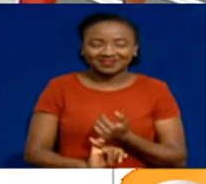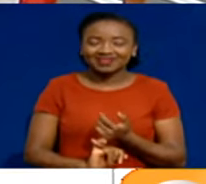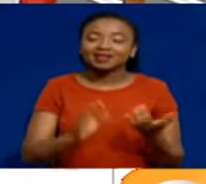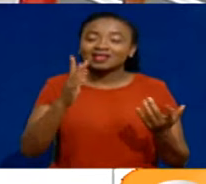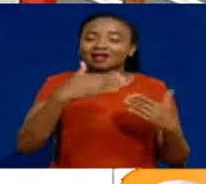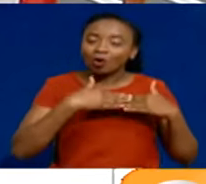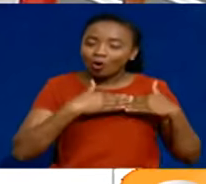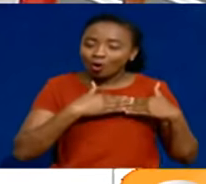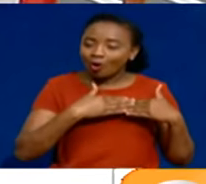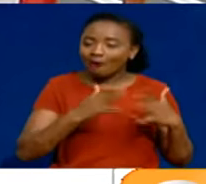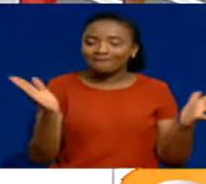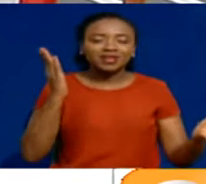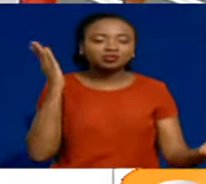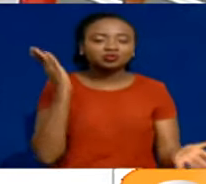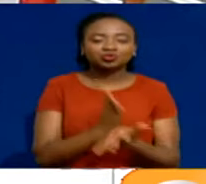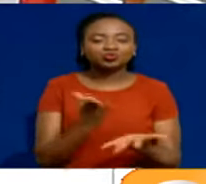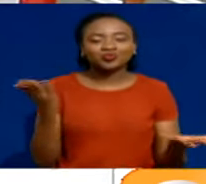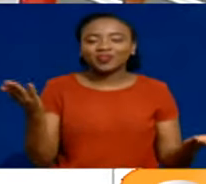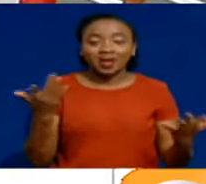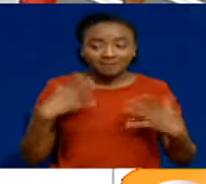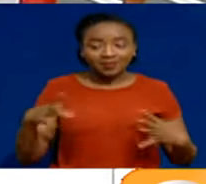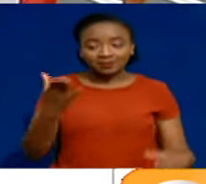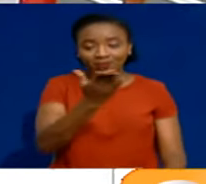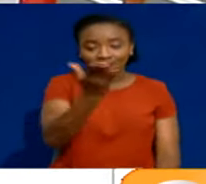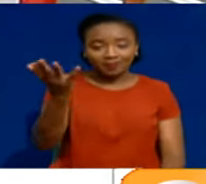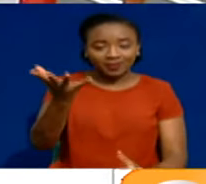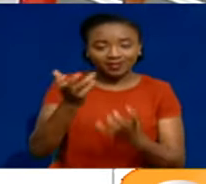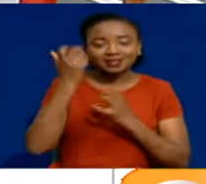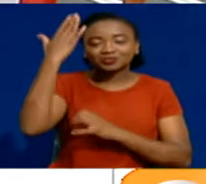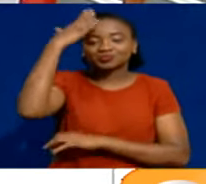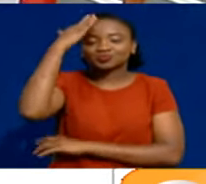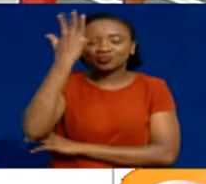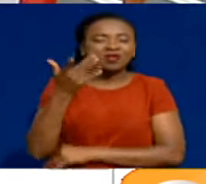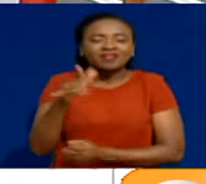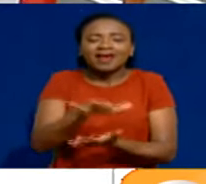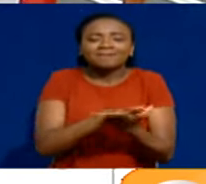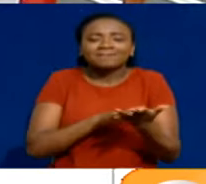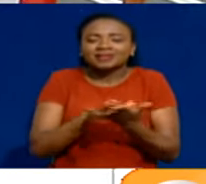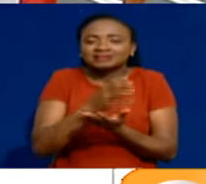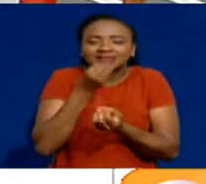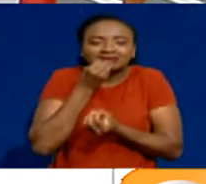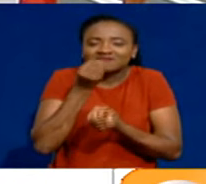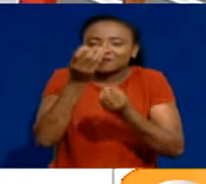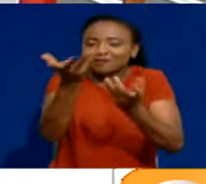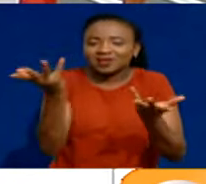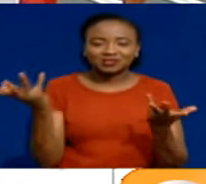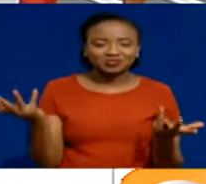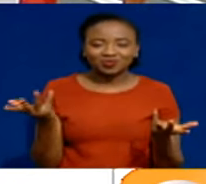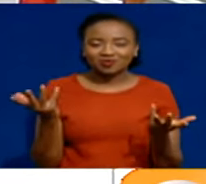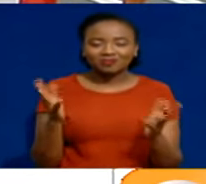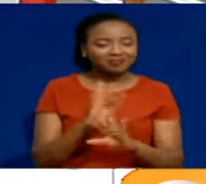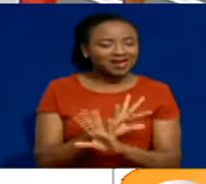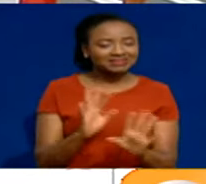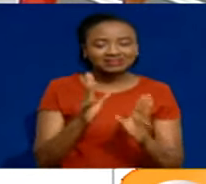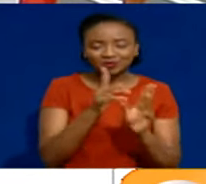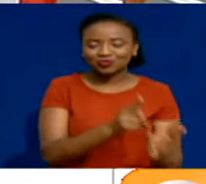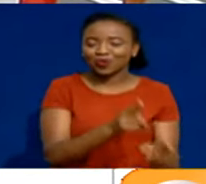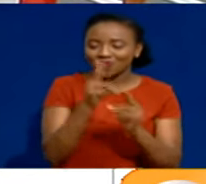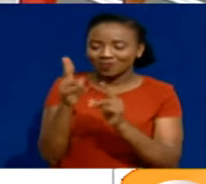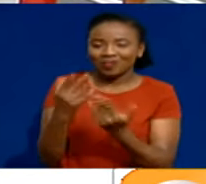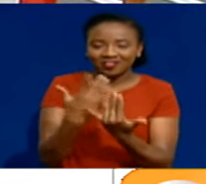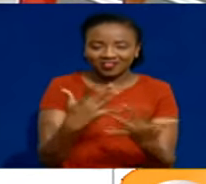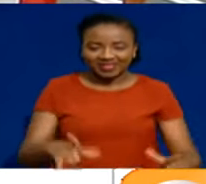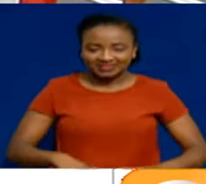are open facts that people need to know. They are basic. These are basic things in life,